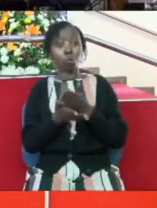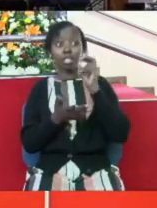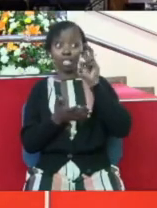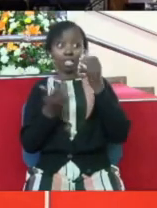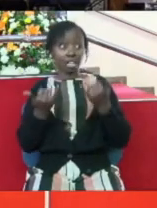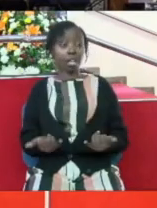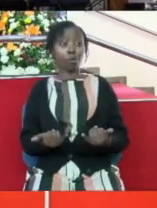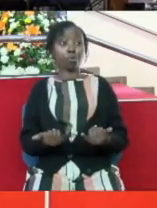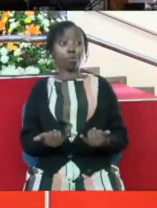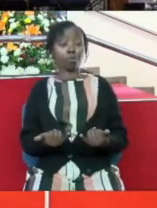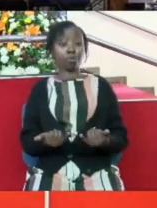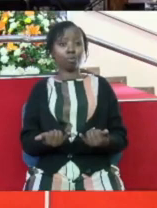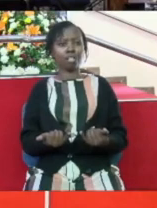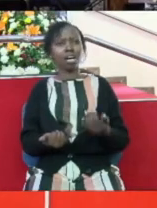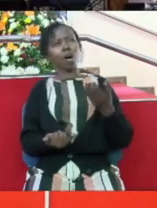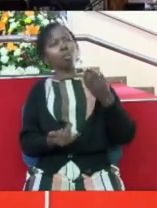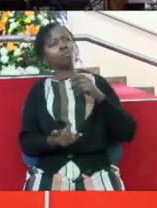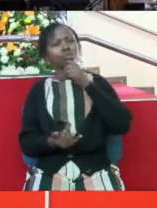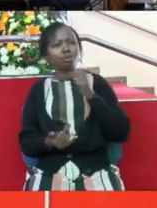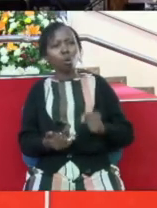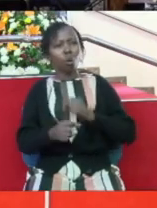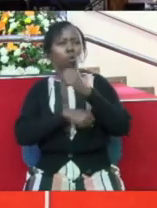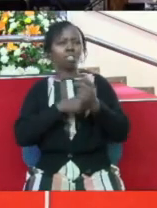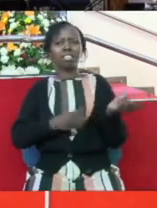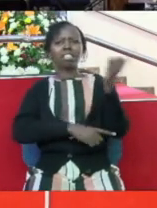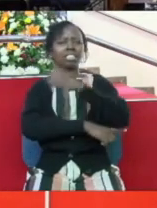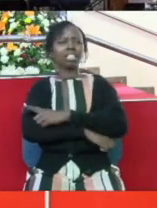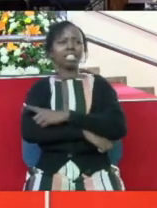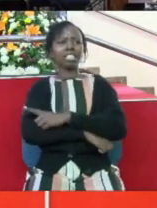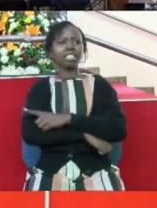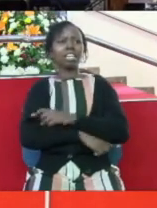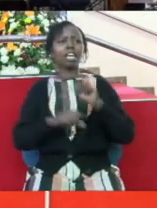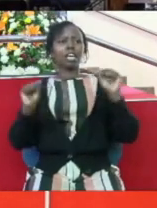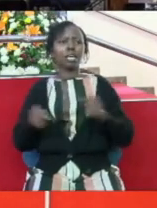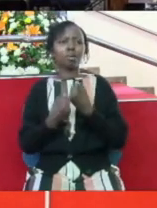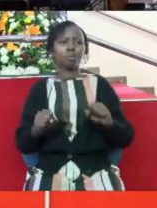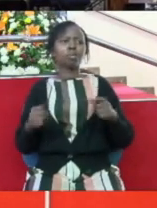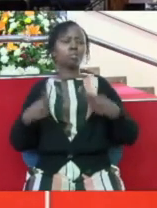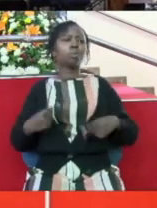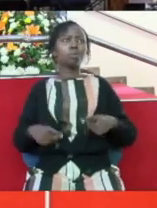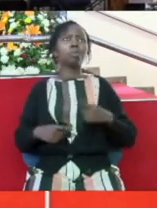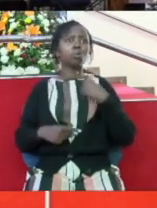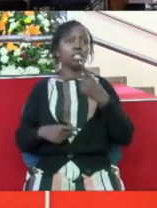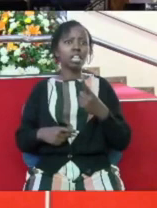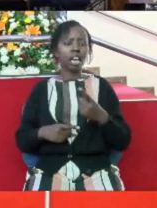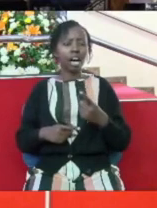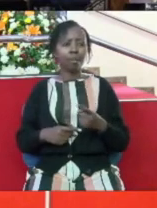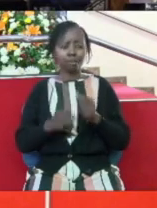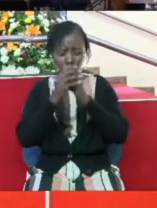huu. In the olden days, people would never come in broad daylight and tell you that they are worshiping the devil. Watu hangekuja